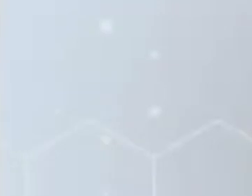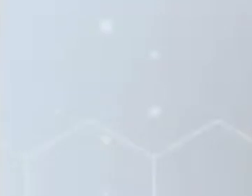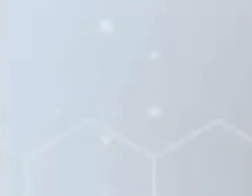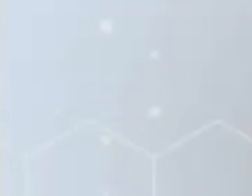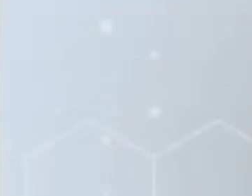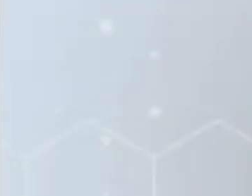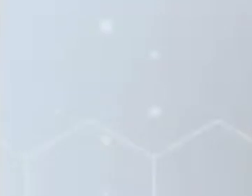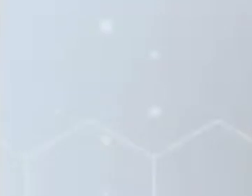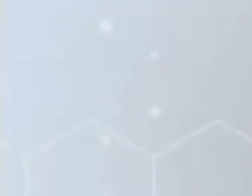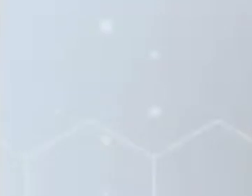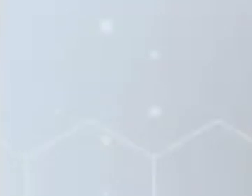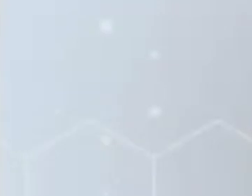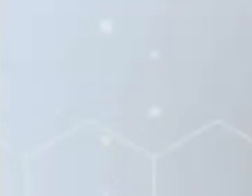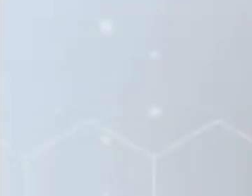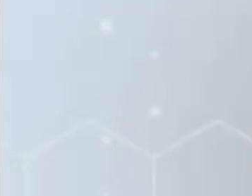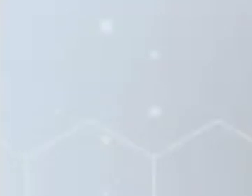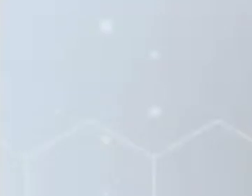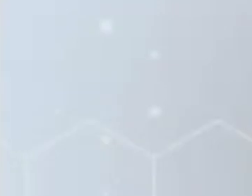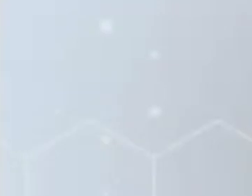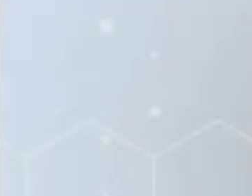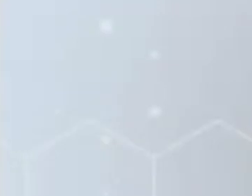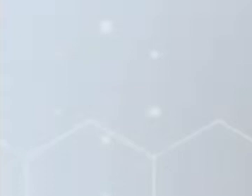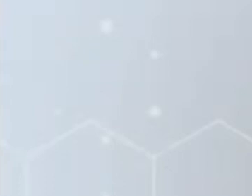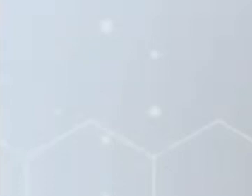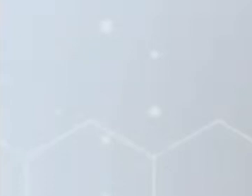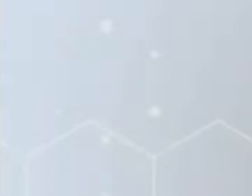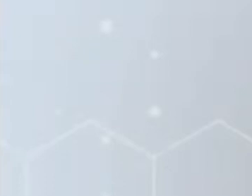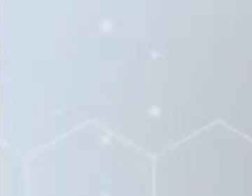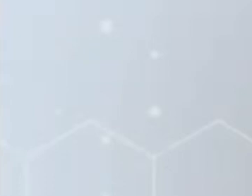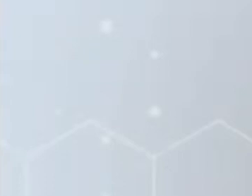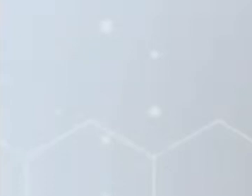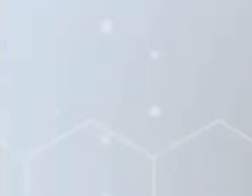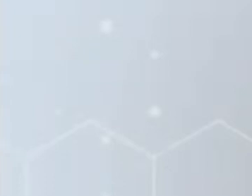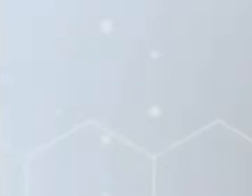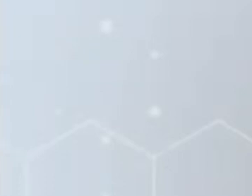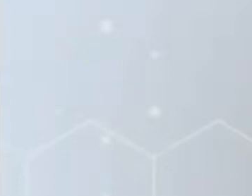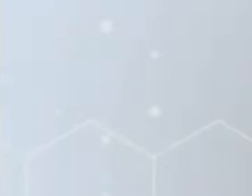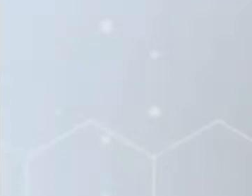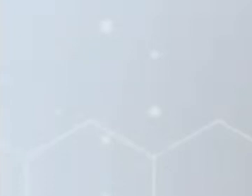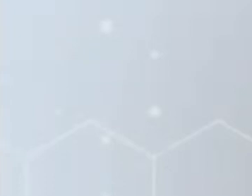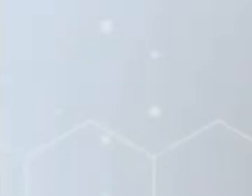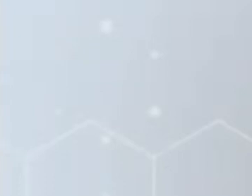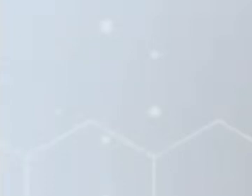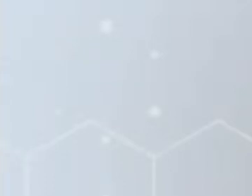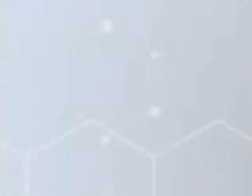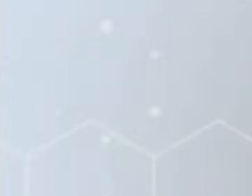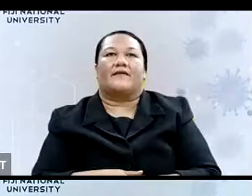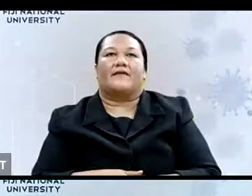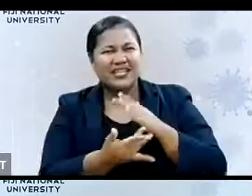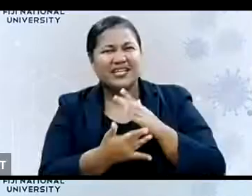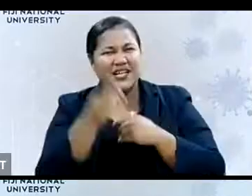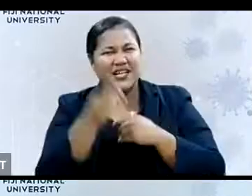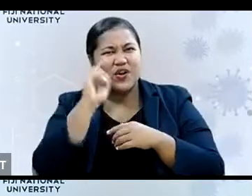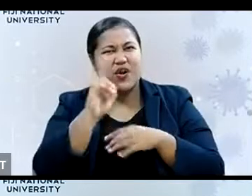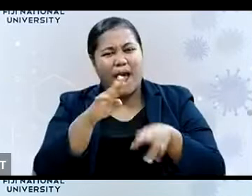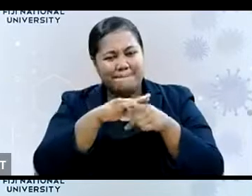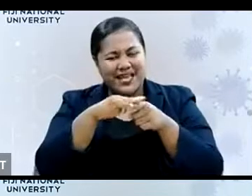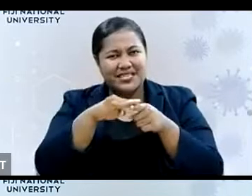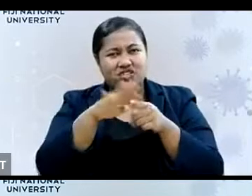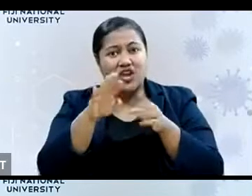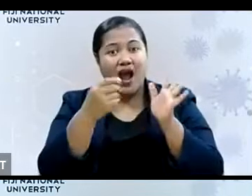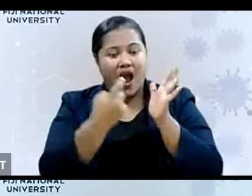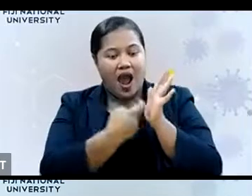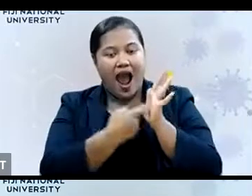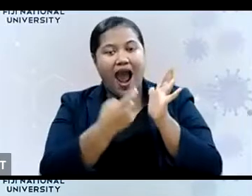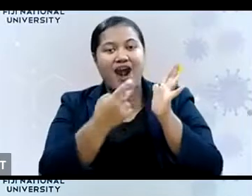the Pfizer vaccine and the Moderna vaccine both use this technology called messenger RNA,